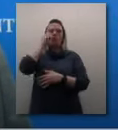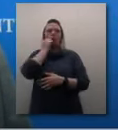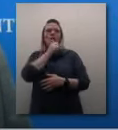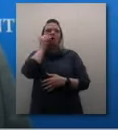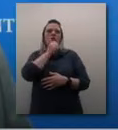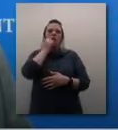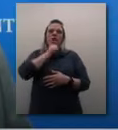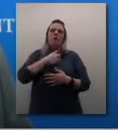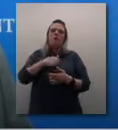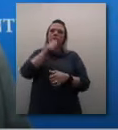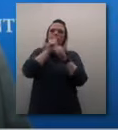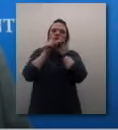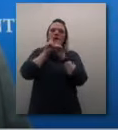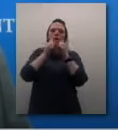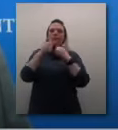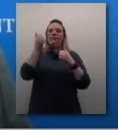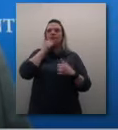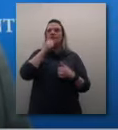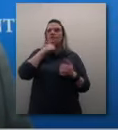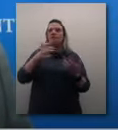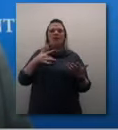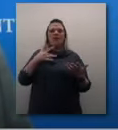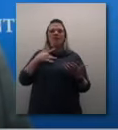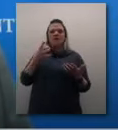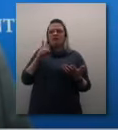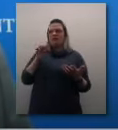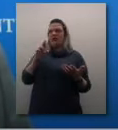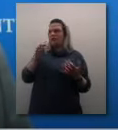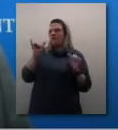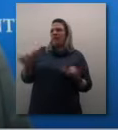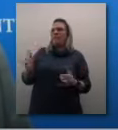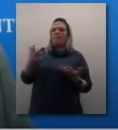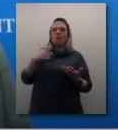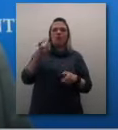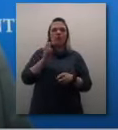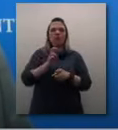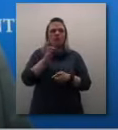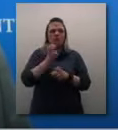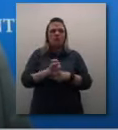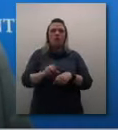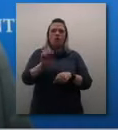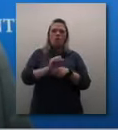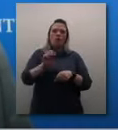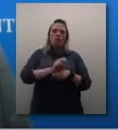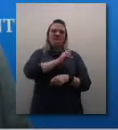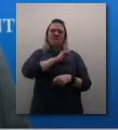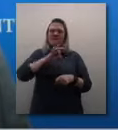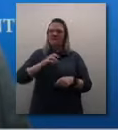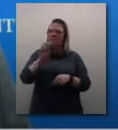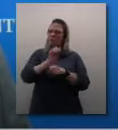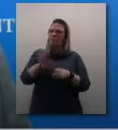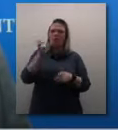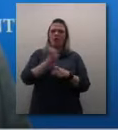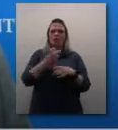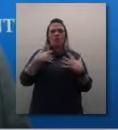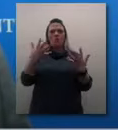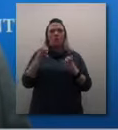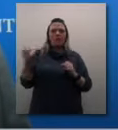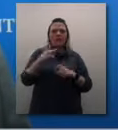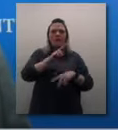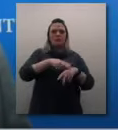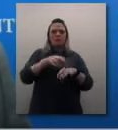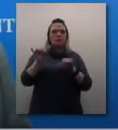day. And I know the doctor feels the same way. We've been working very hard, like our staff has been working very hard, and we'd like to go back to